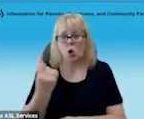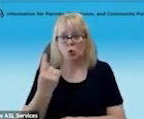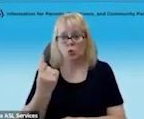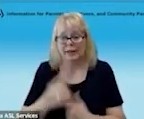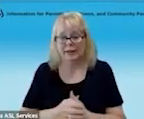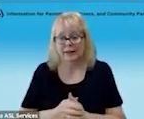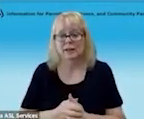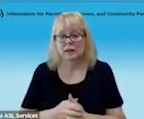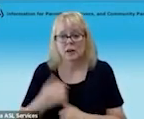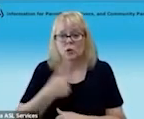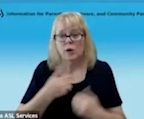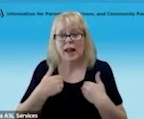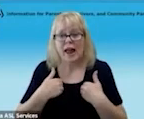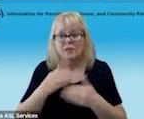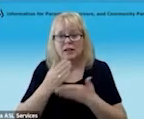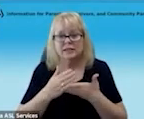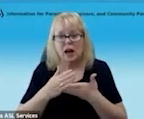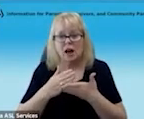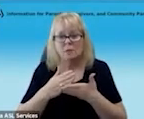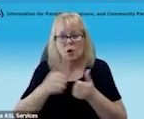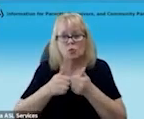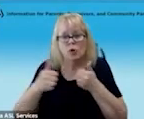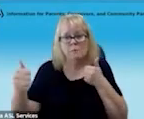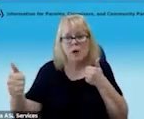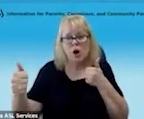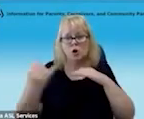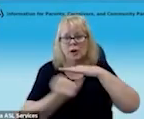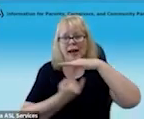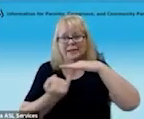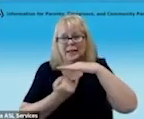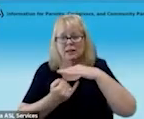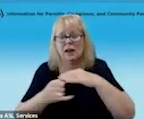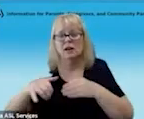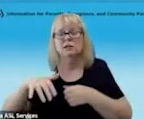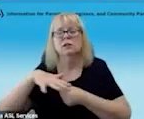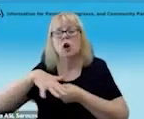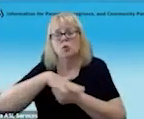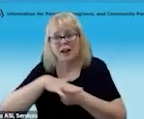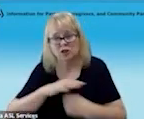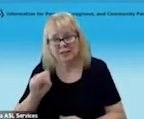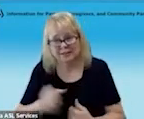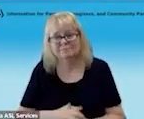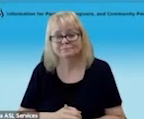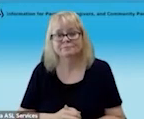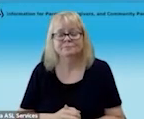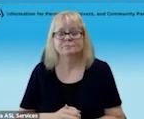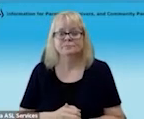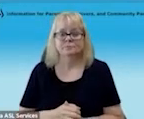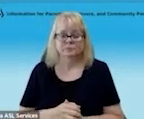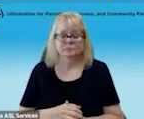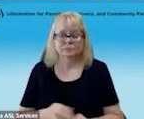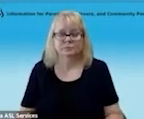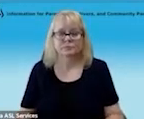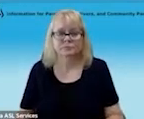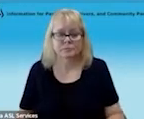total. And all but one of these on the slide here are accessible by small aircraft only. So as mentioned